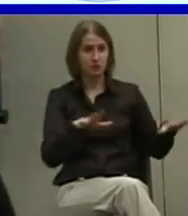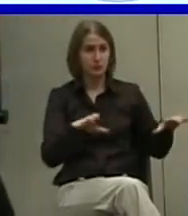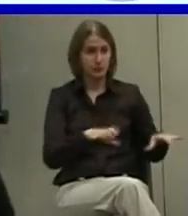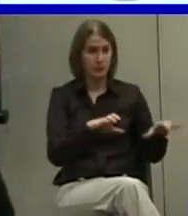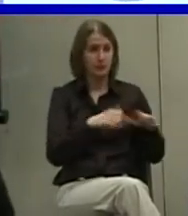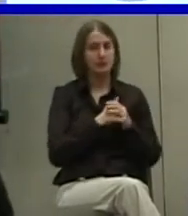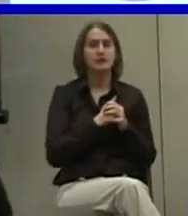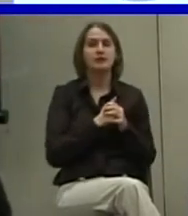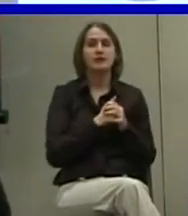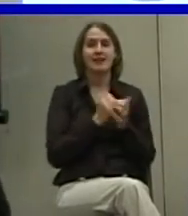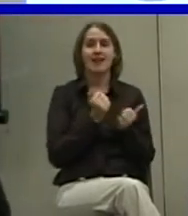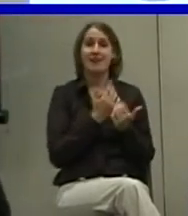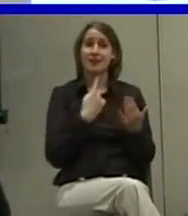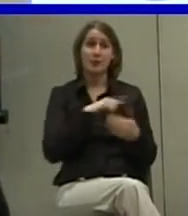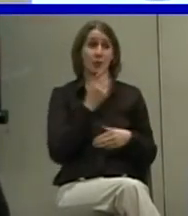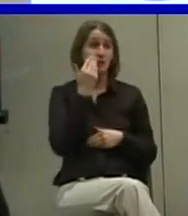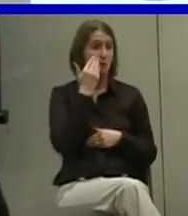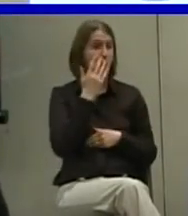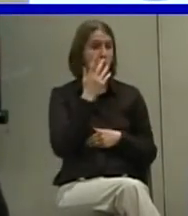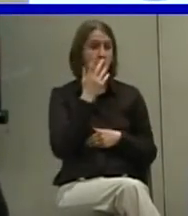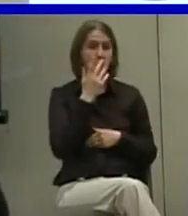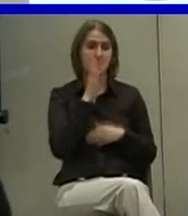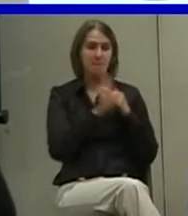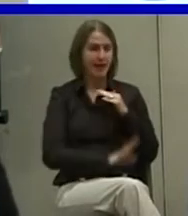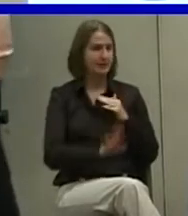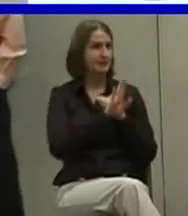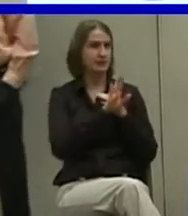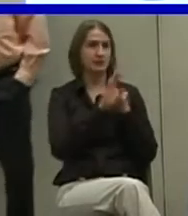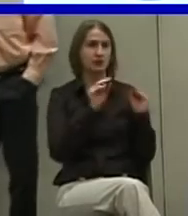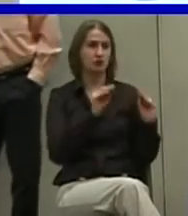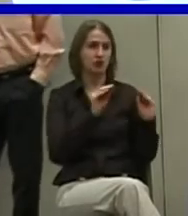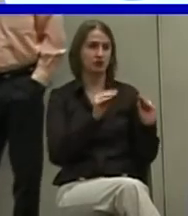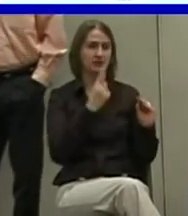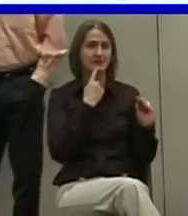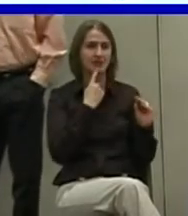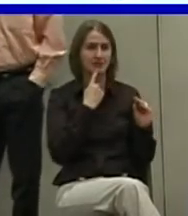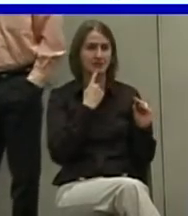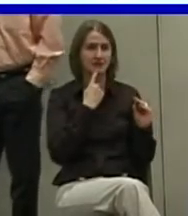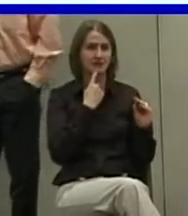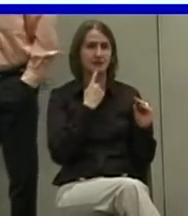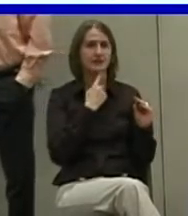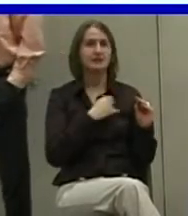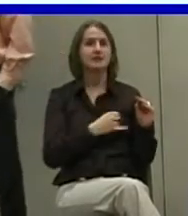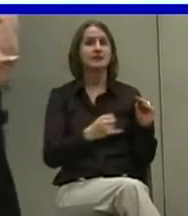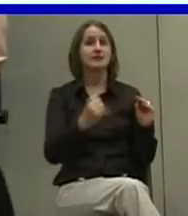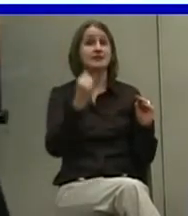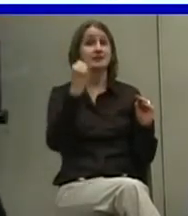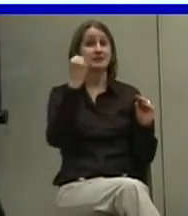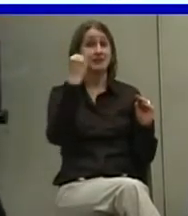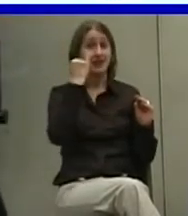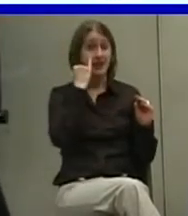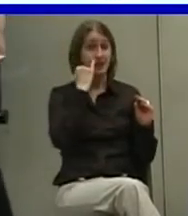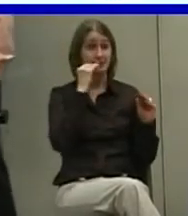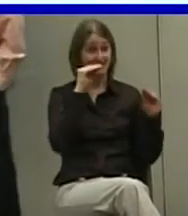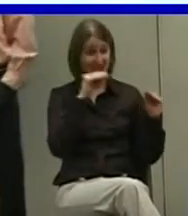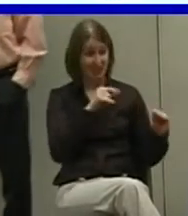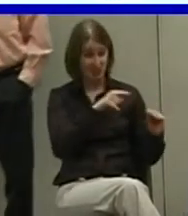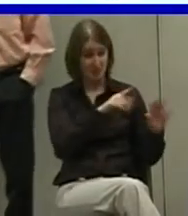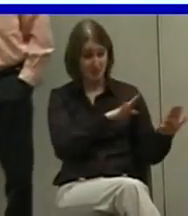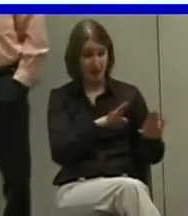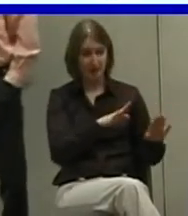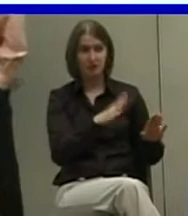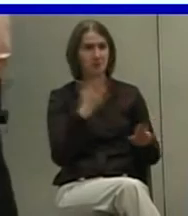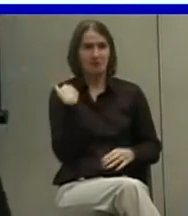know about basic instruction says this. When you're teaching somebody a behavior that they haven't done